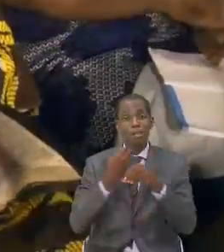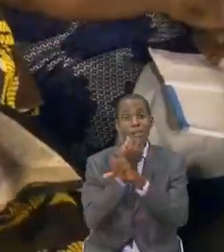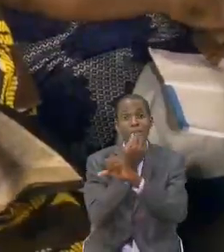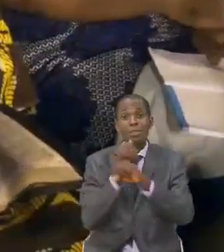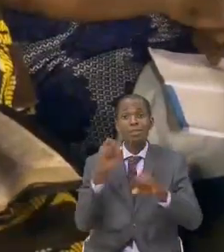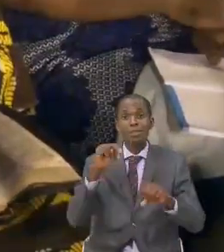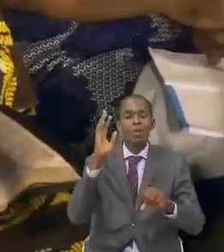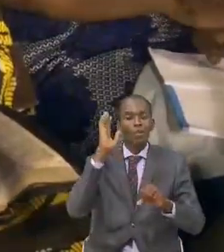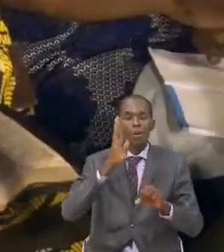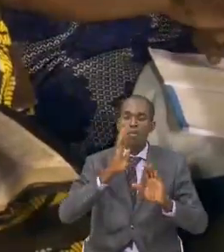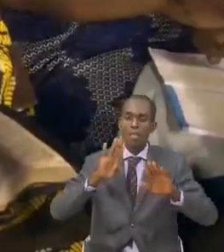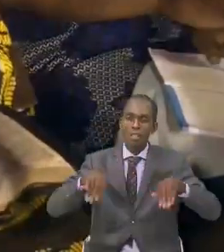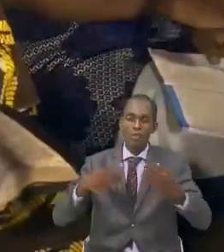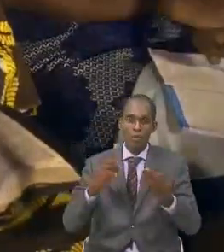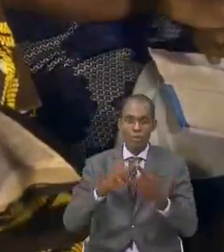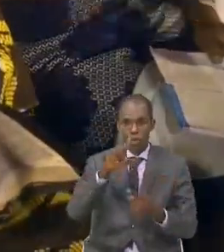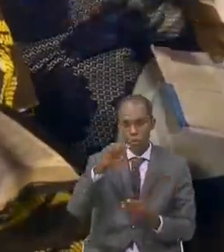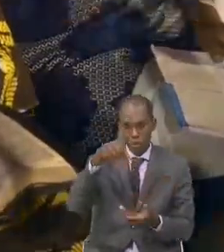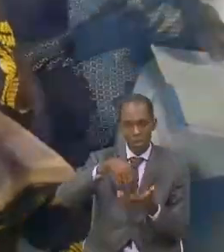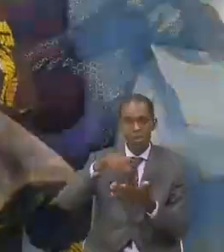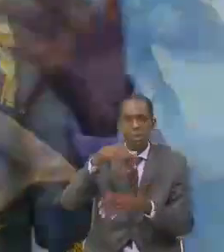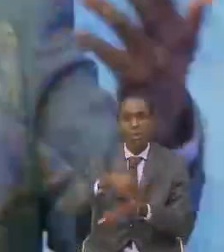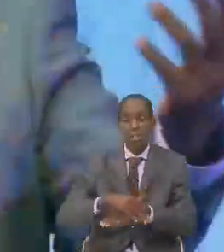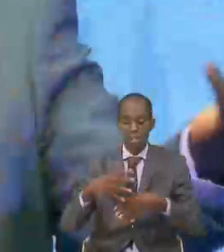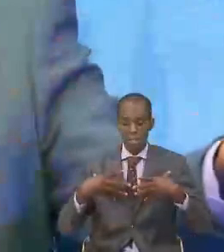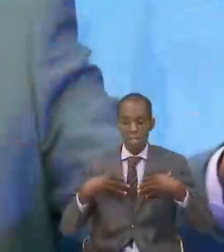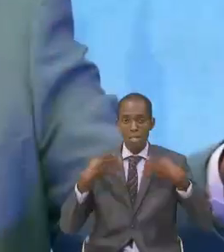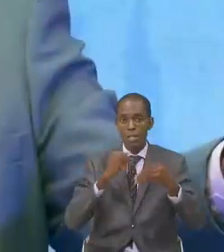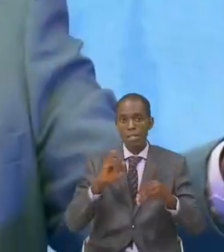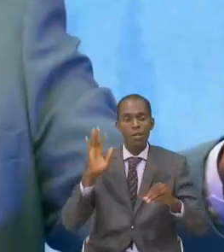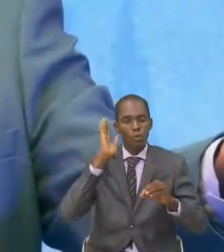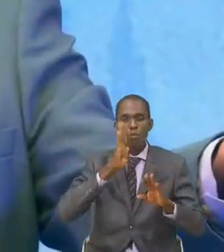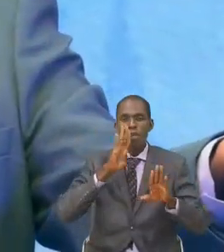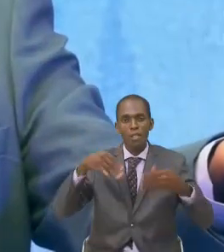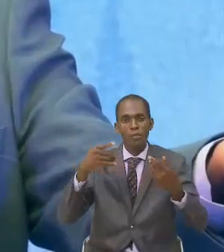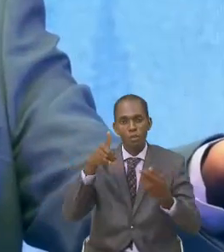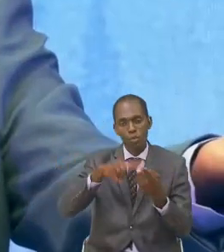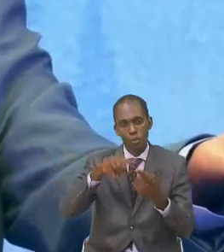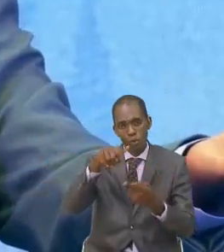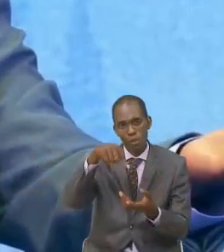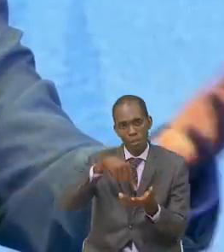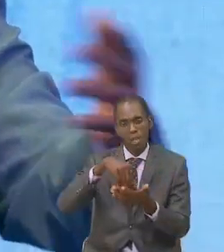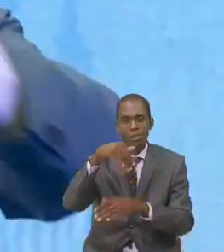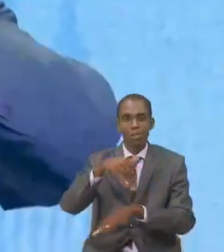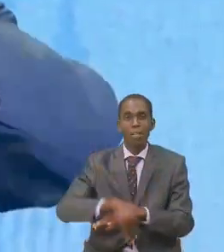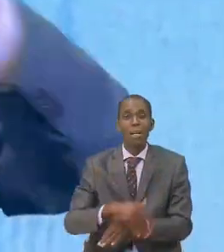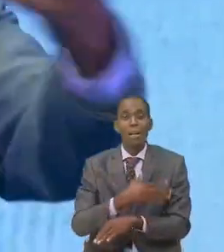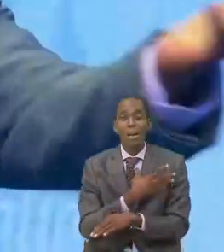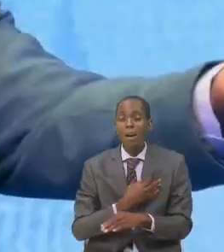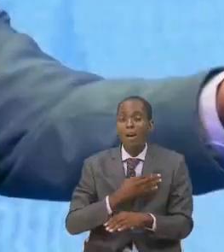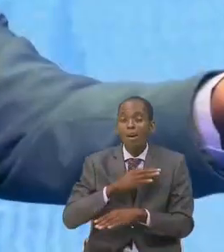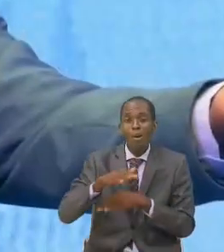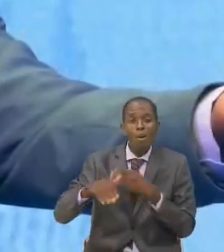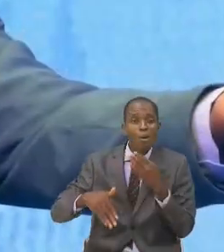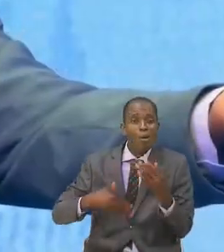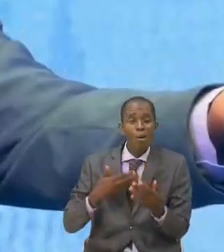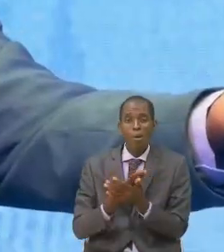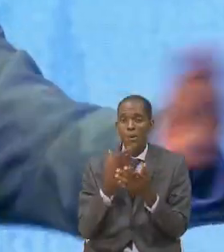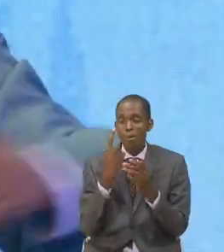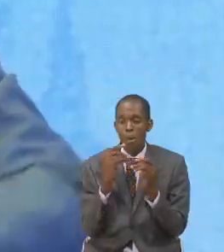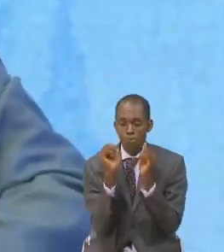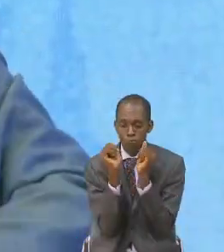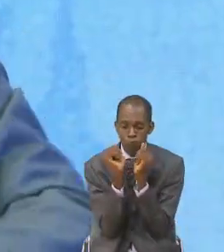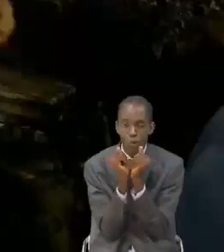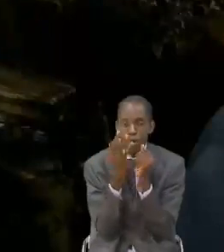Impossibilities will become possible in your life. Salvation will be given to you tonight. Healing will be given to